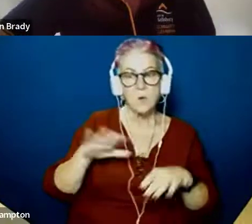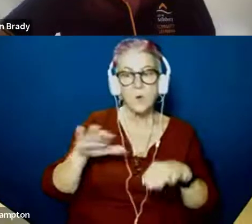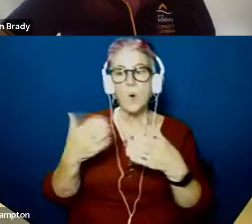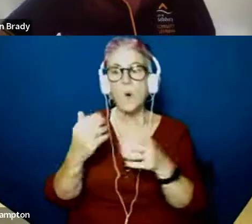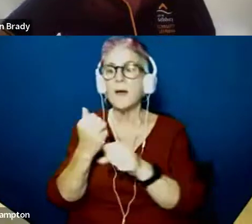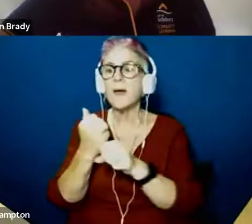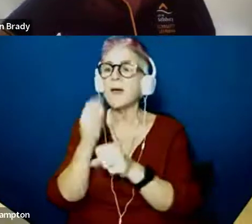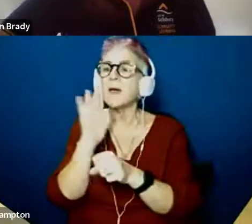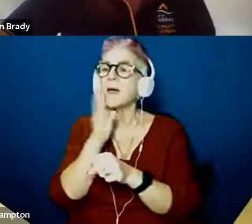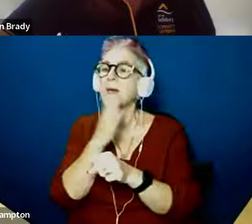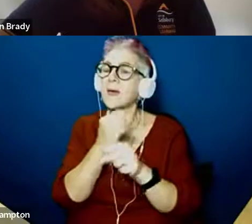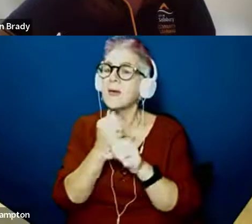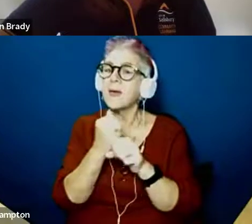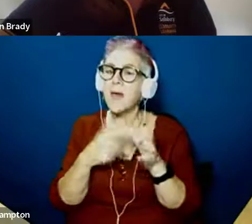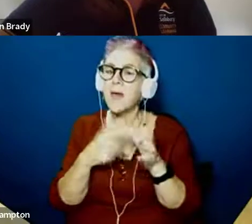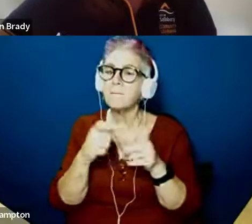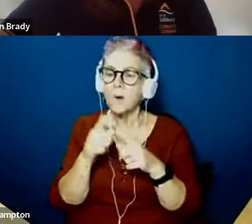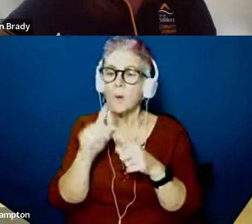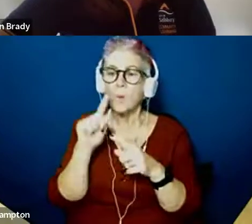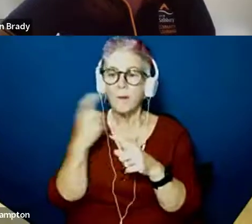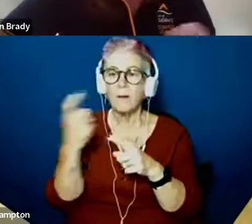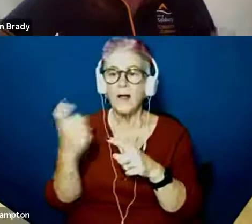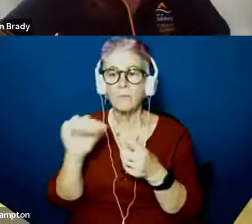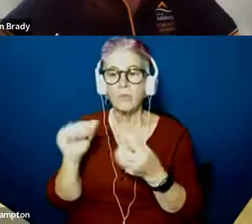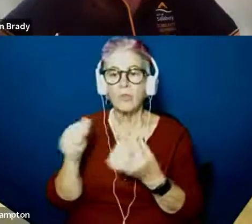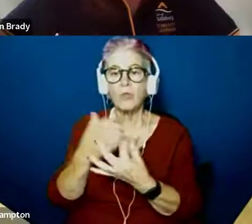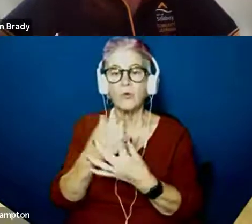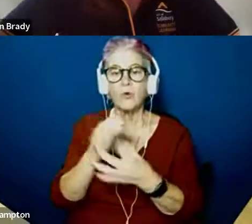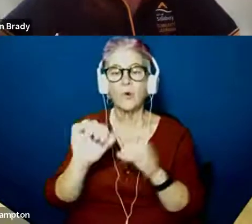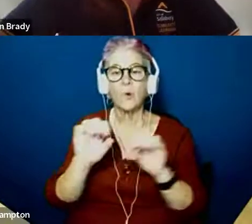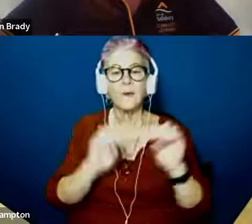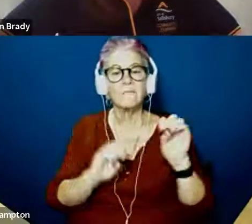your evaluations as well.